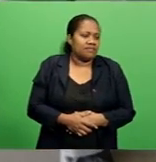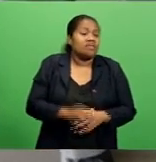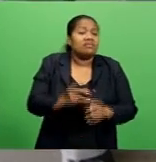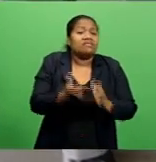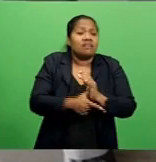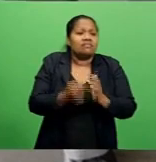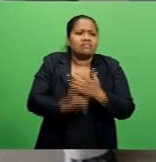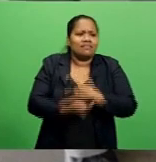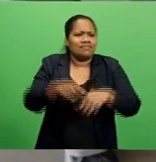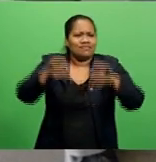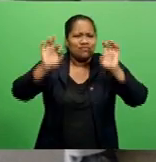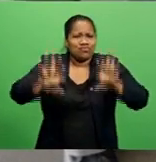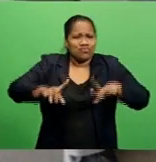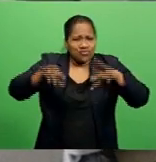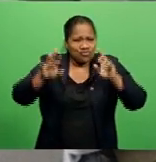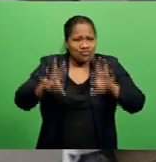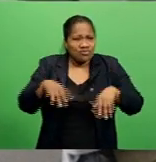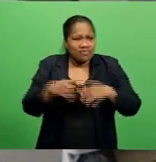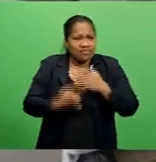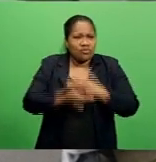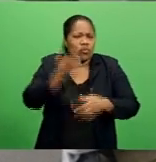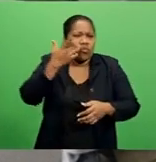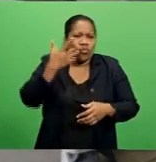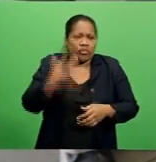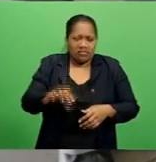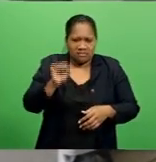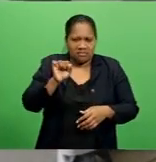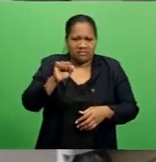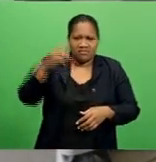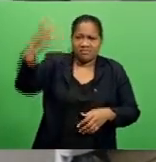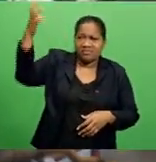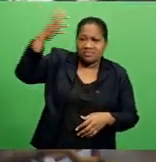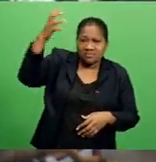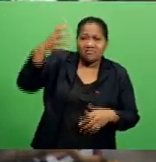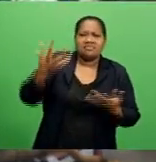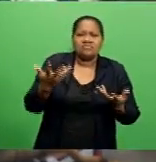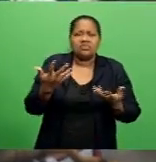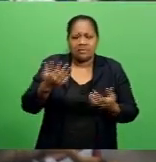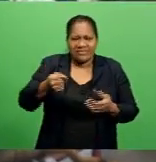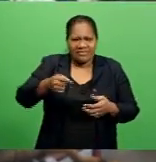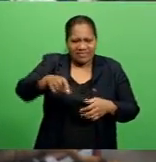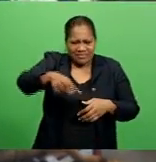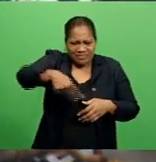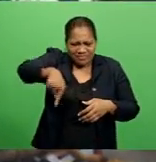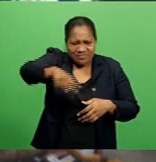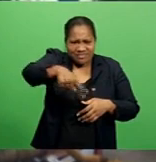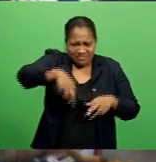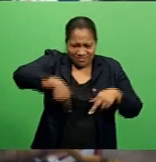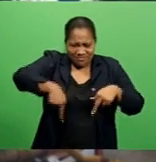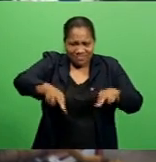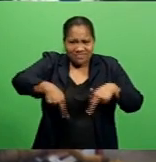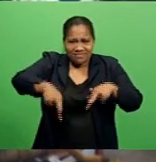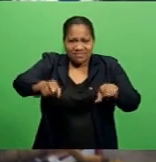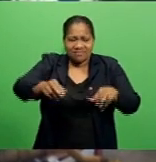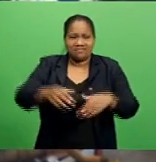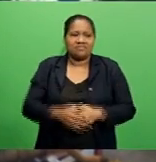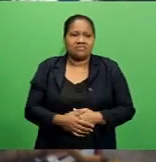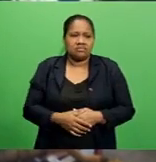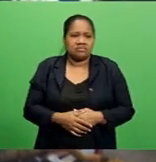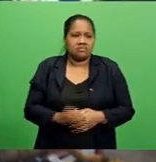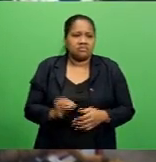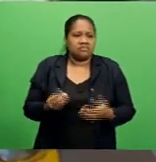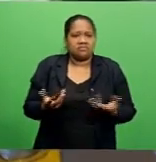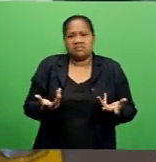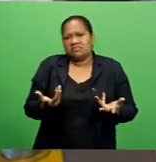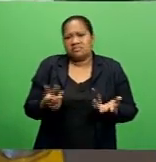rains, and even hot sunny days also we are getting pothole damages. Some drivers even visibility wise very hard to detect